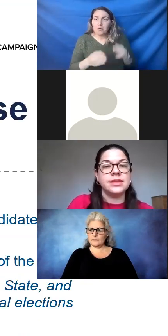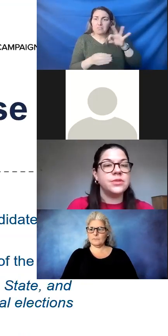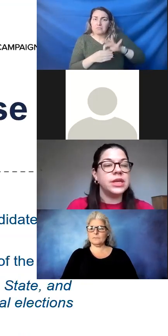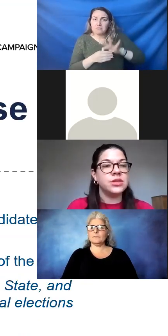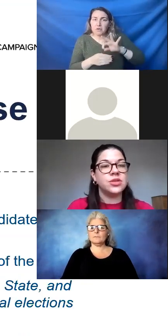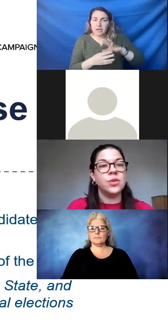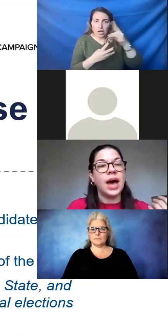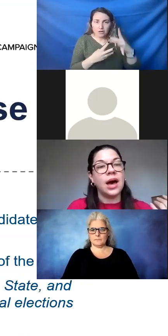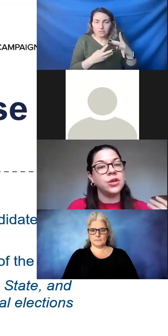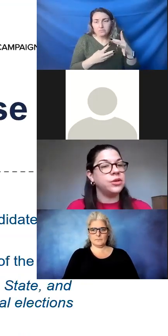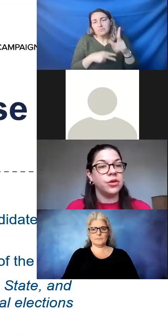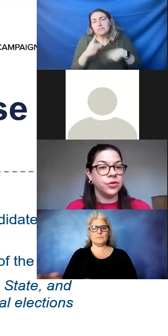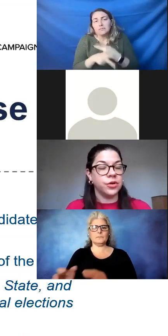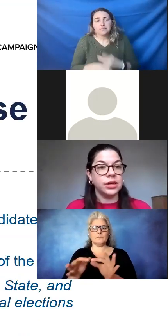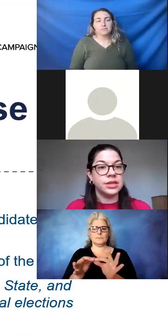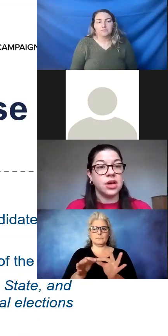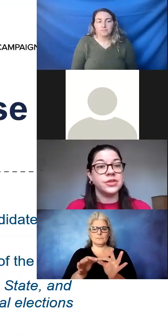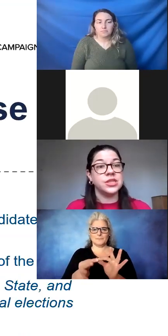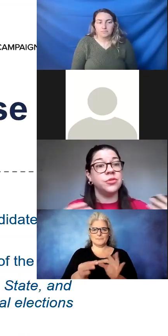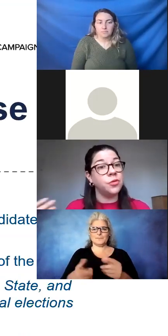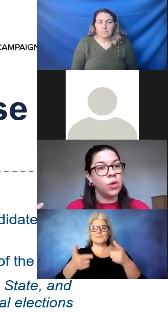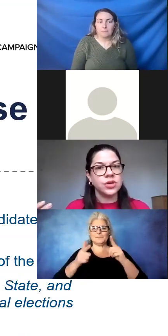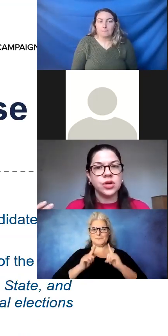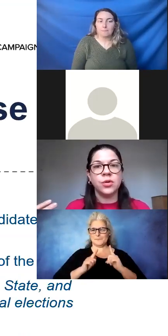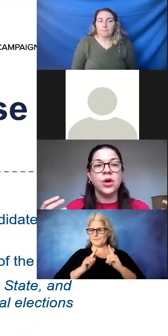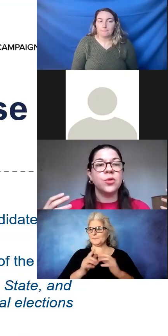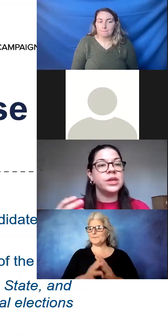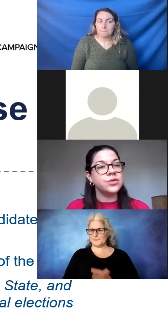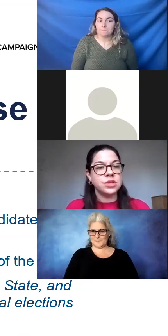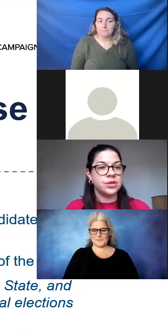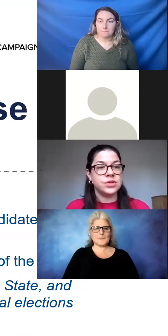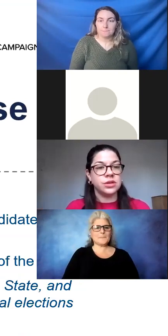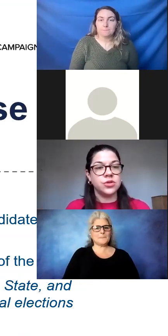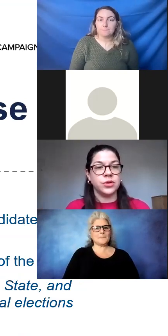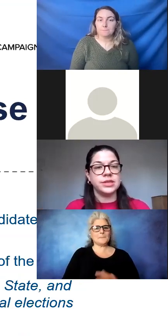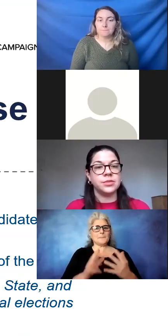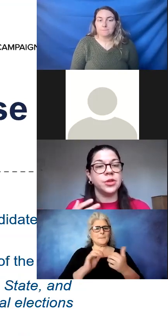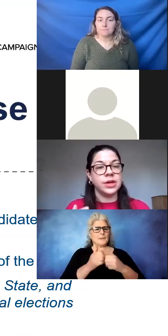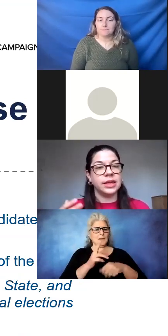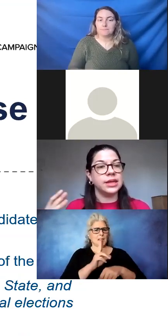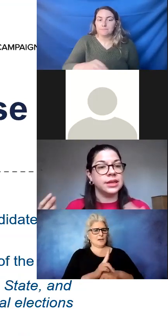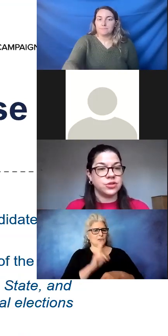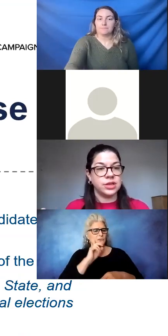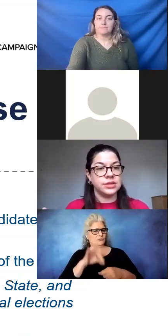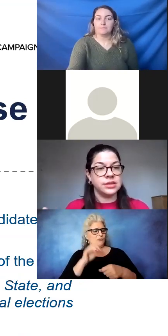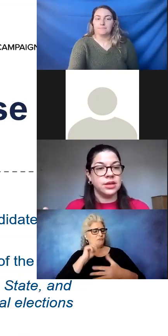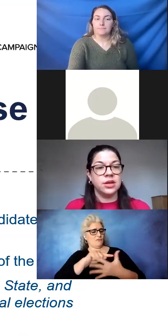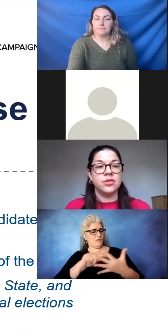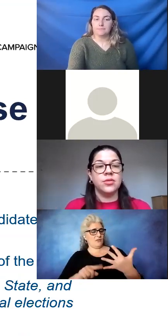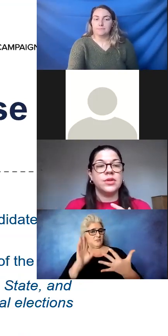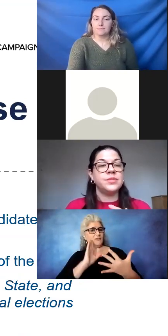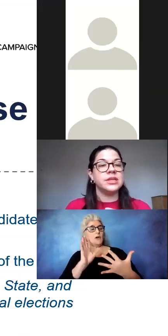Okay, this leads me into how did we vote for these offices before? So we used to use single choice plurality